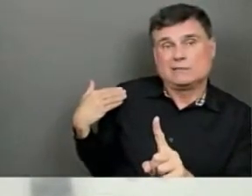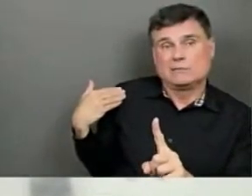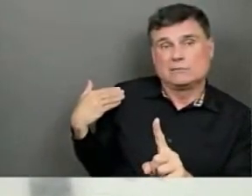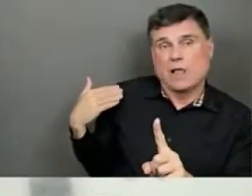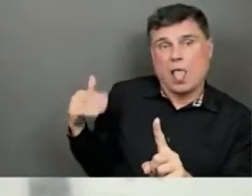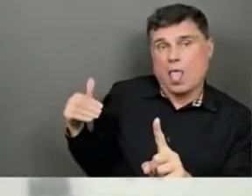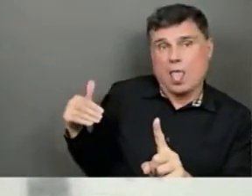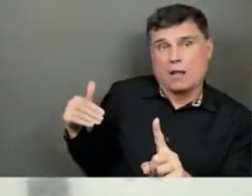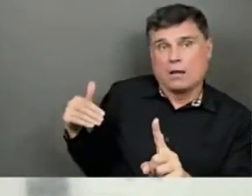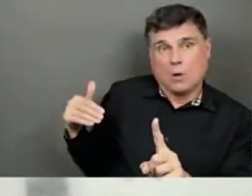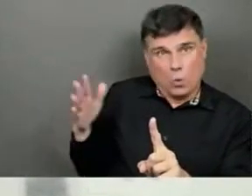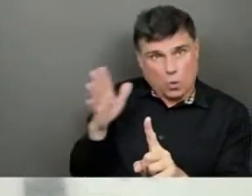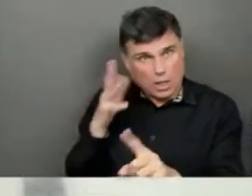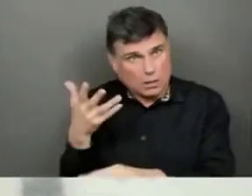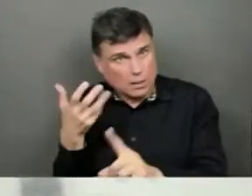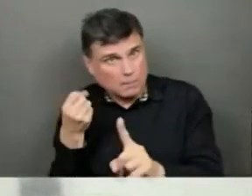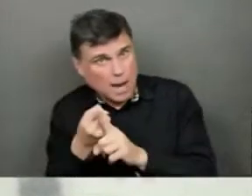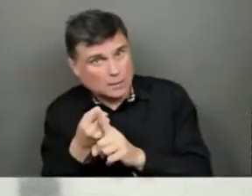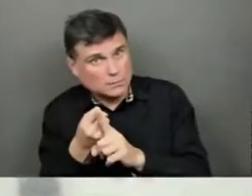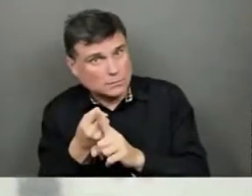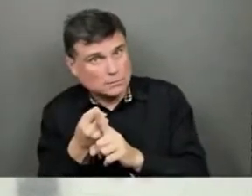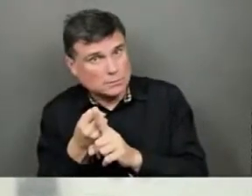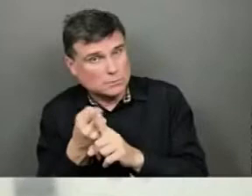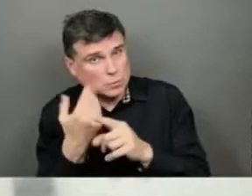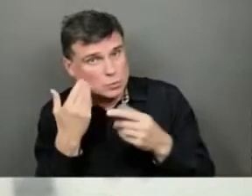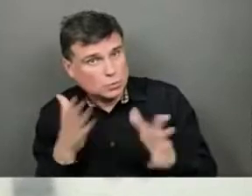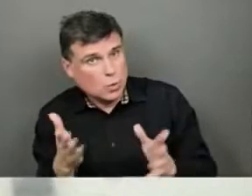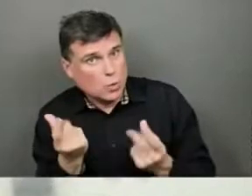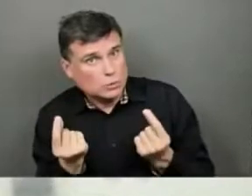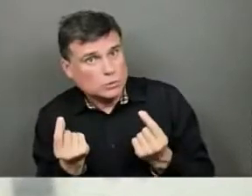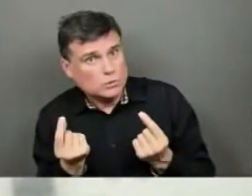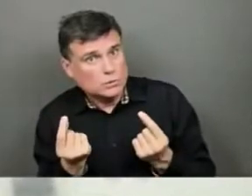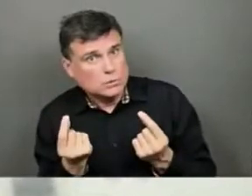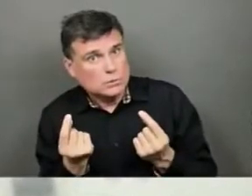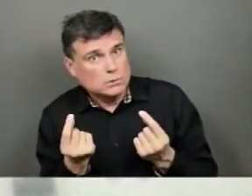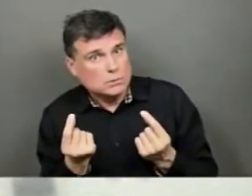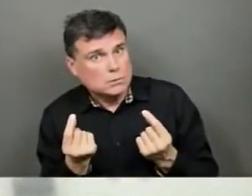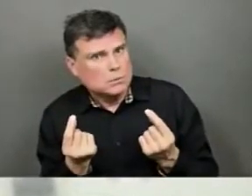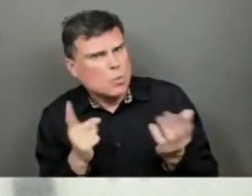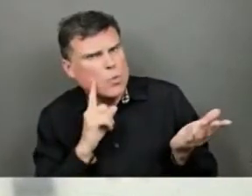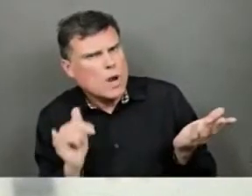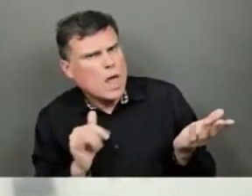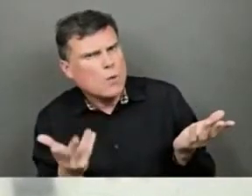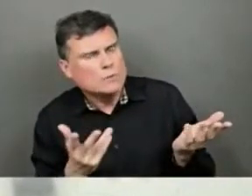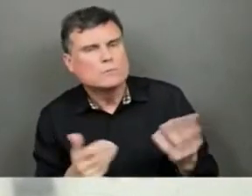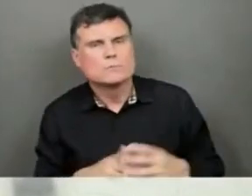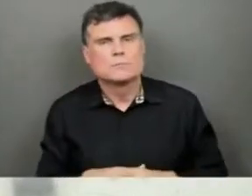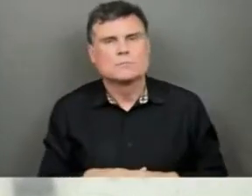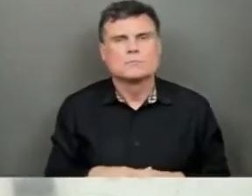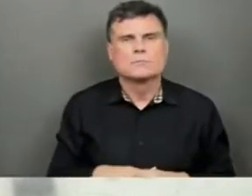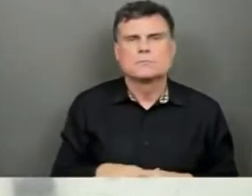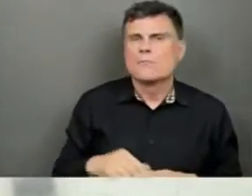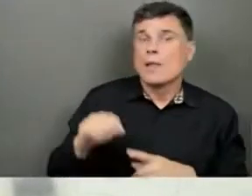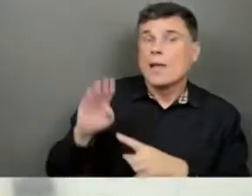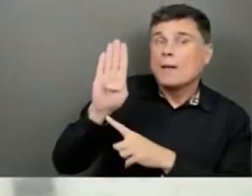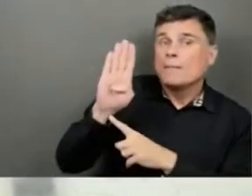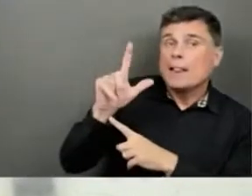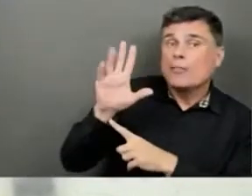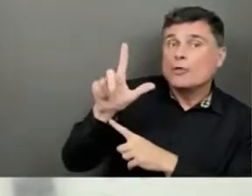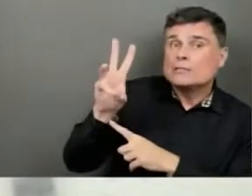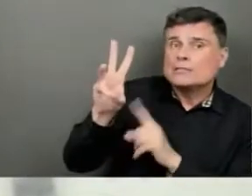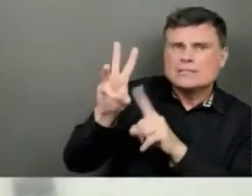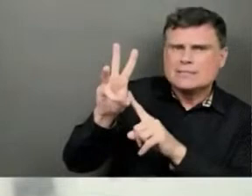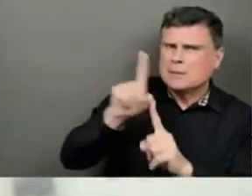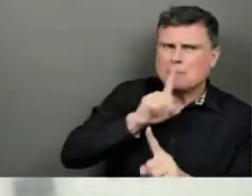them if they don't want to continue taking shots for foreseeable future? Bill 36 has nothing to do with it, zero, nothing.